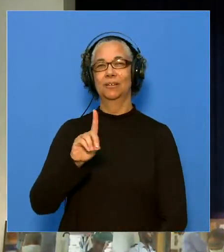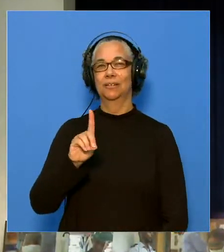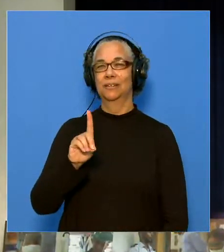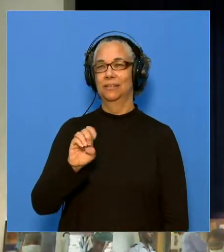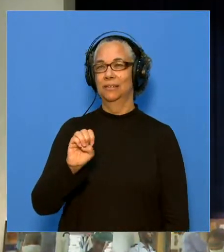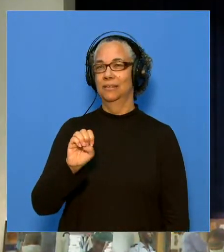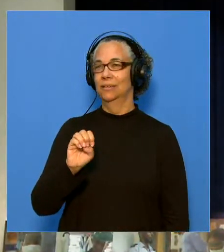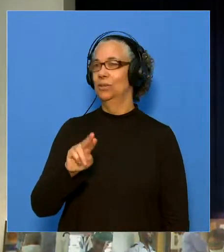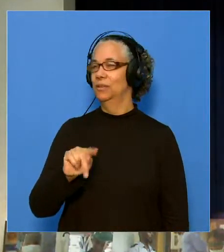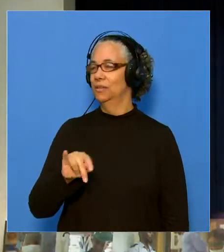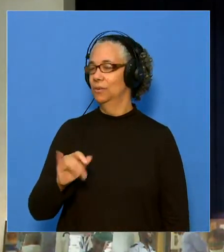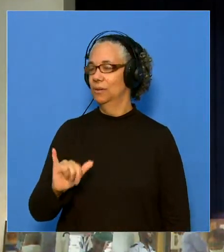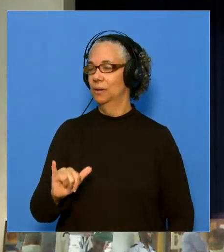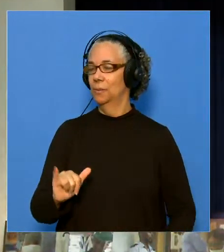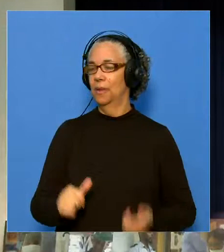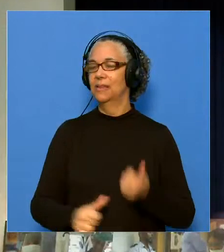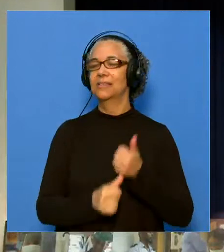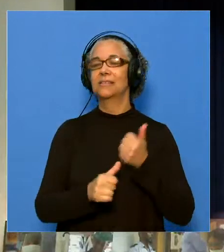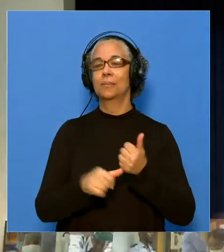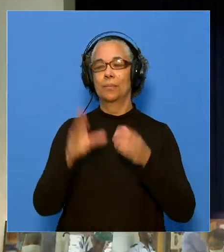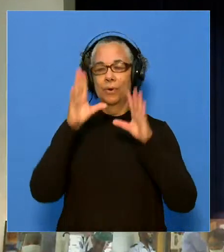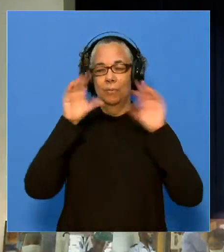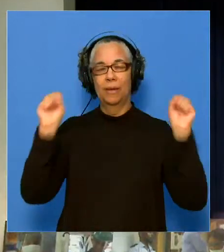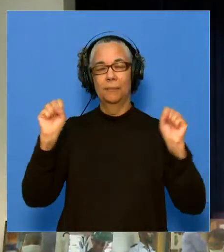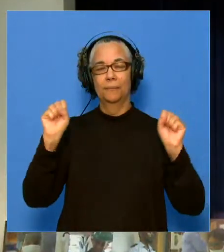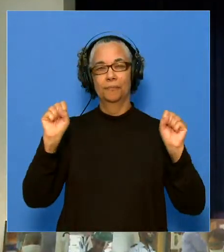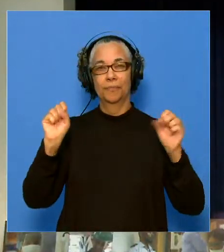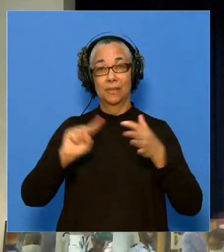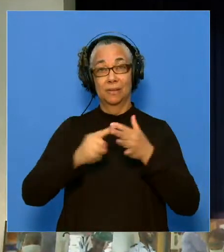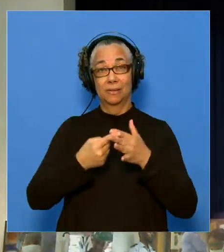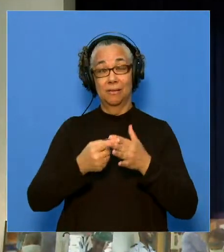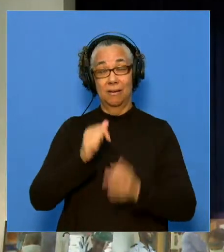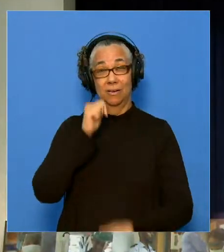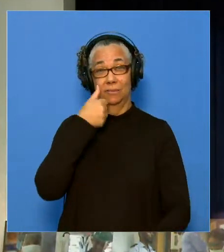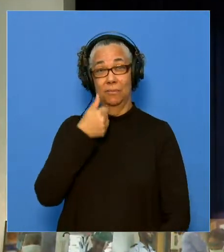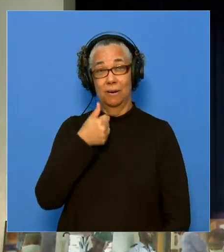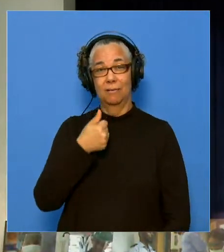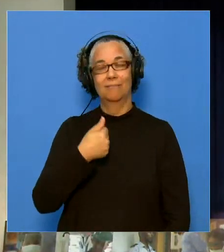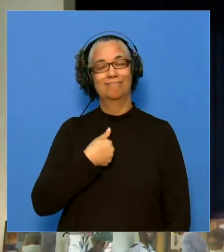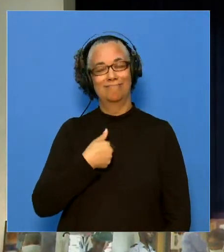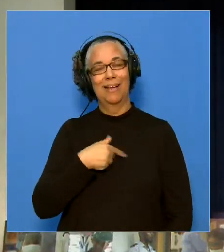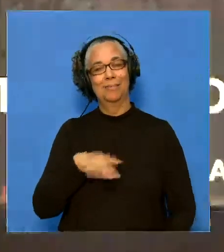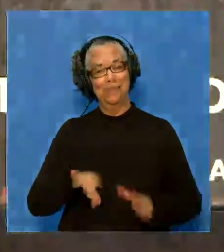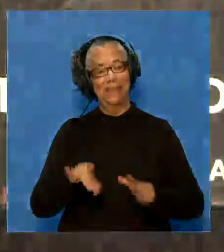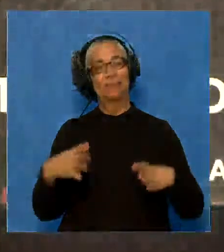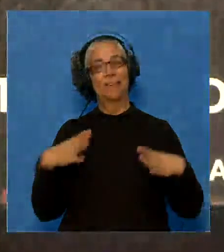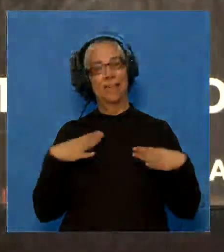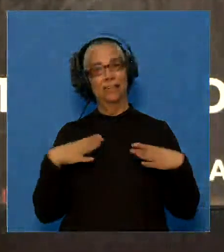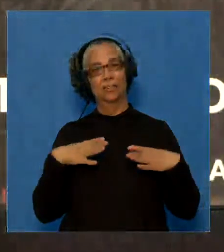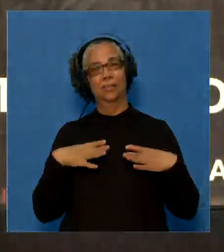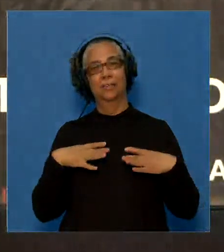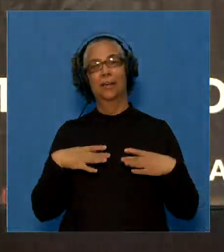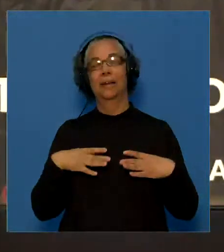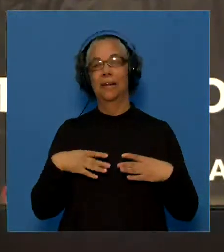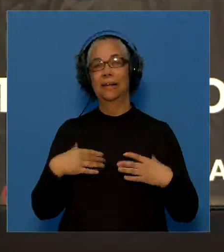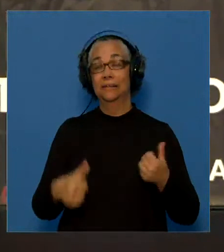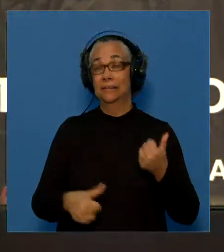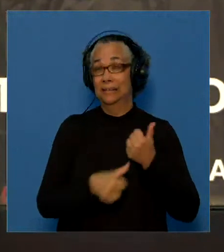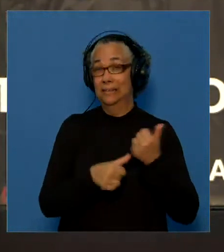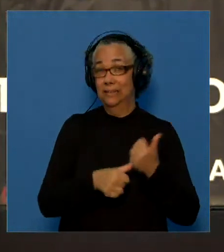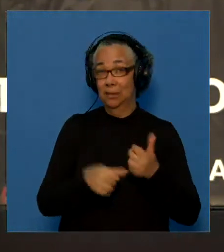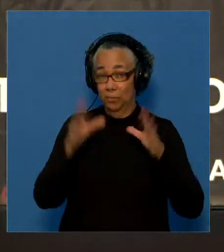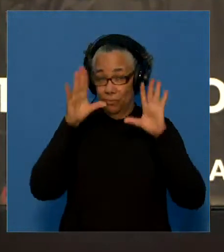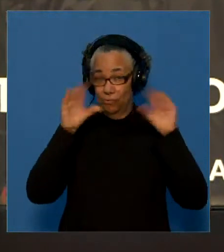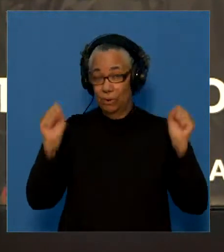that update. As of tomorrow, I will be taking vacation, and the Deputy Premier will be acting in my